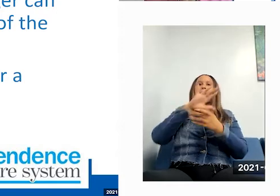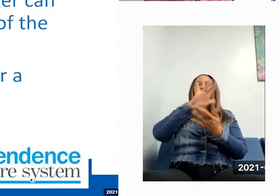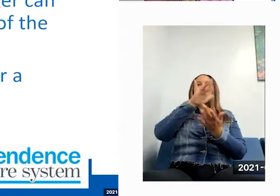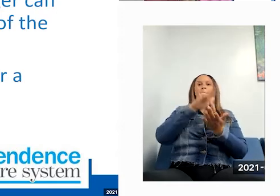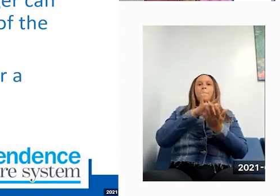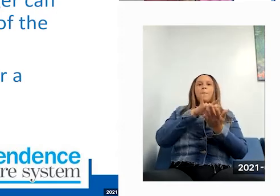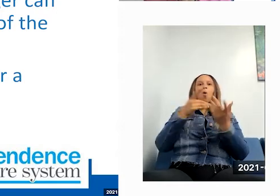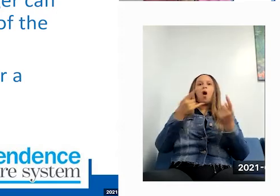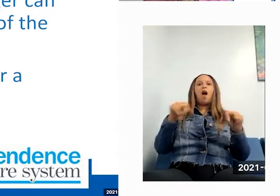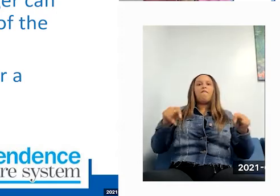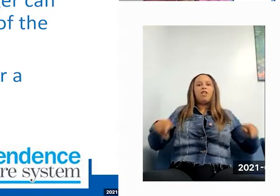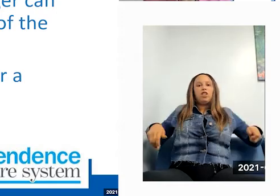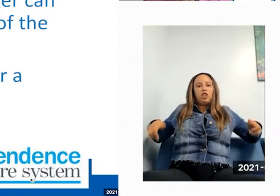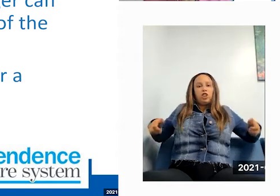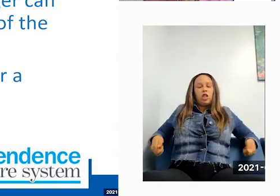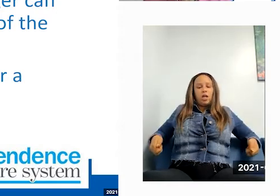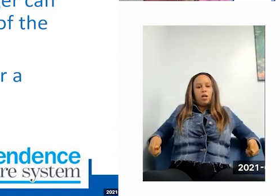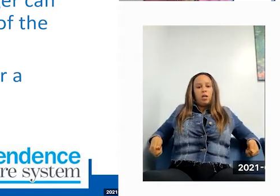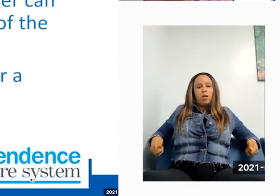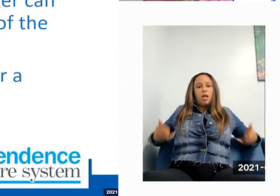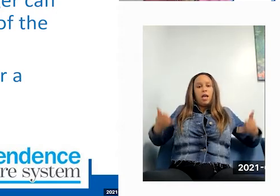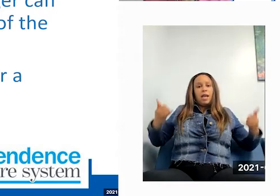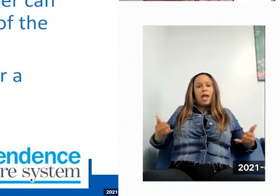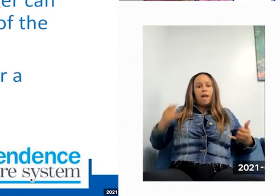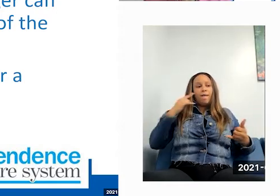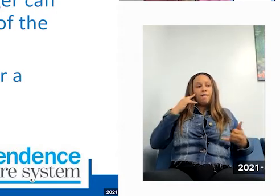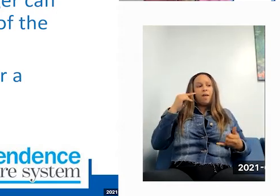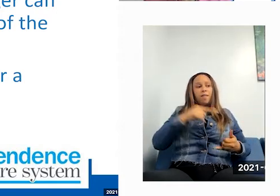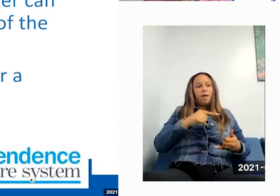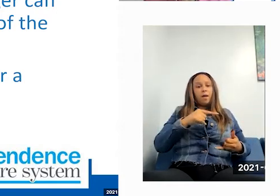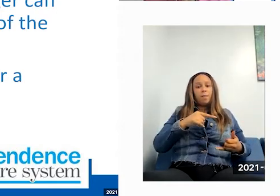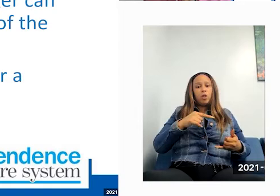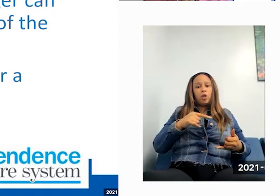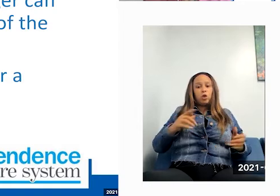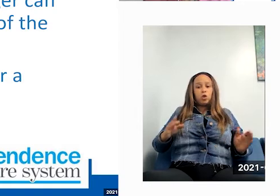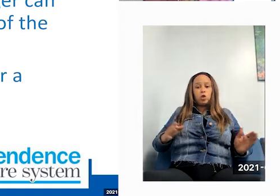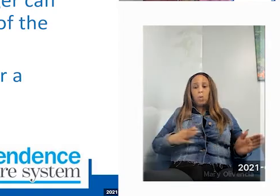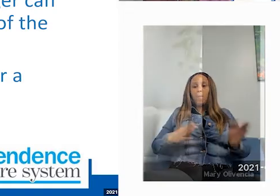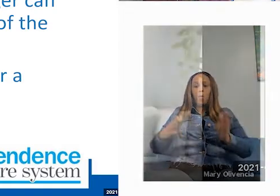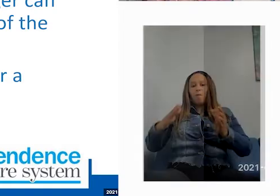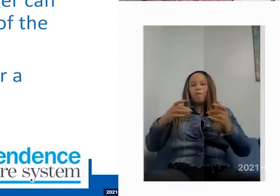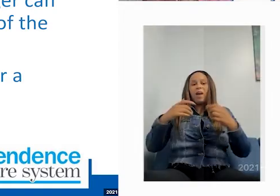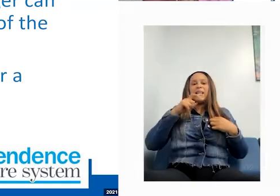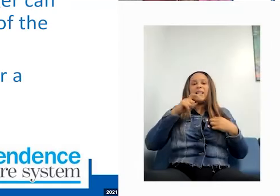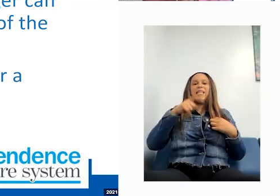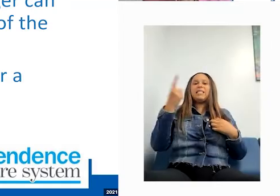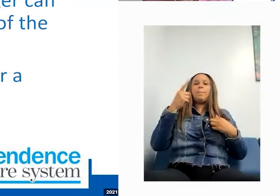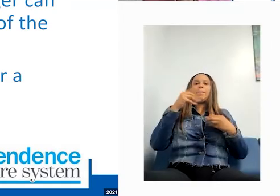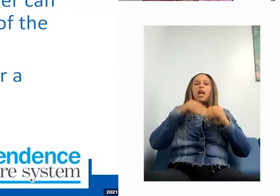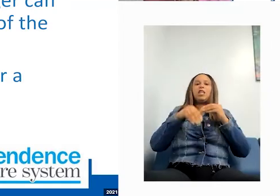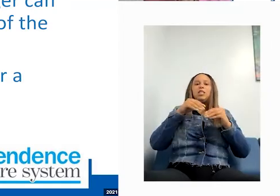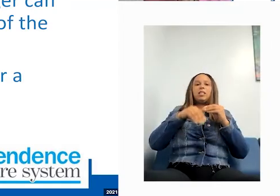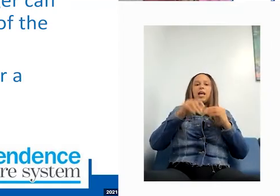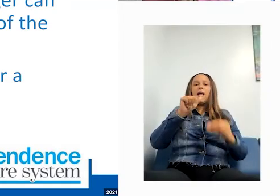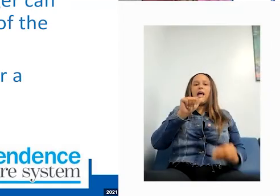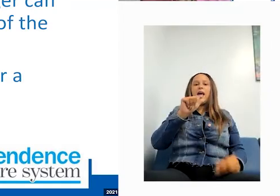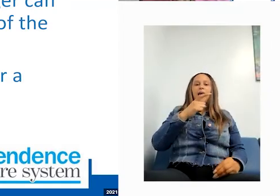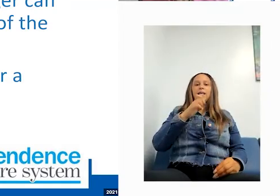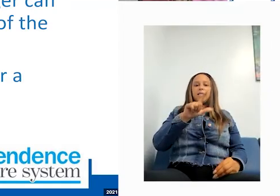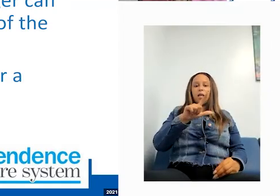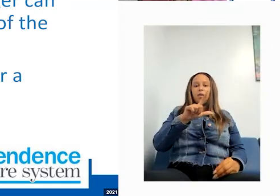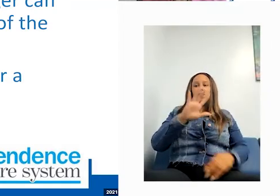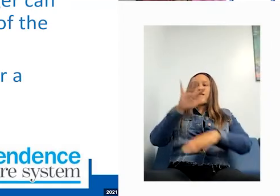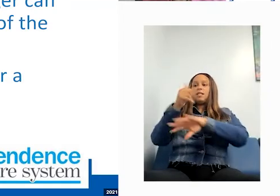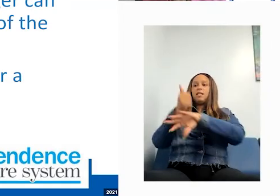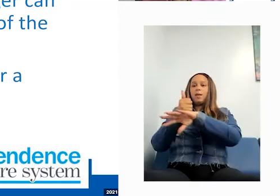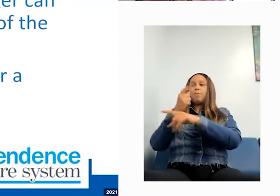the wheel in this location, I need to have an adjustable axle. If it's set up in the right place and